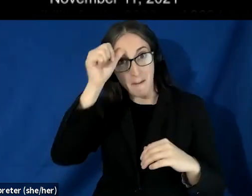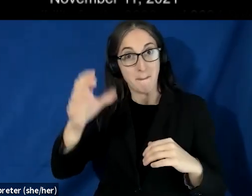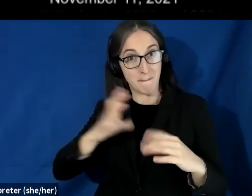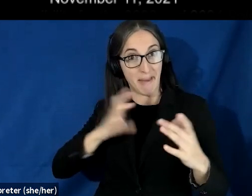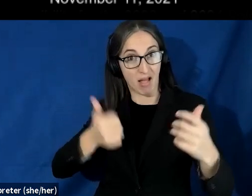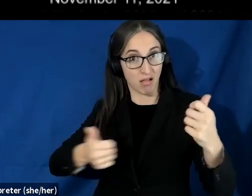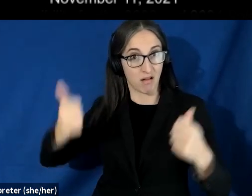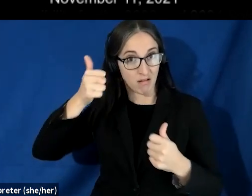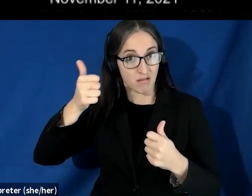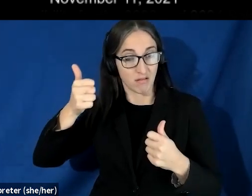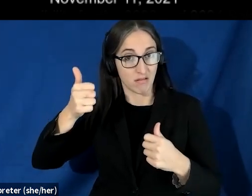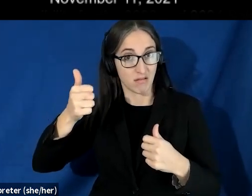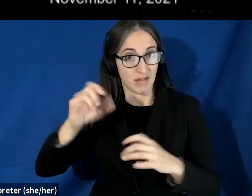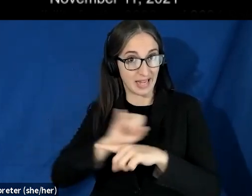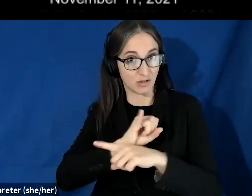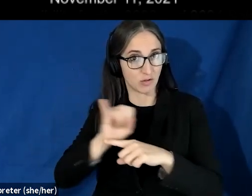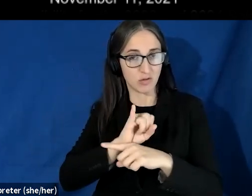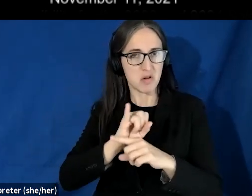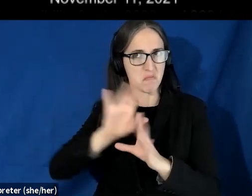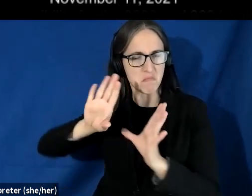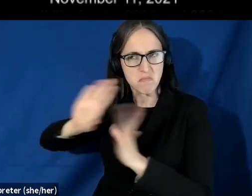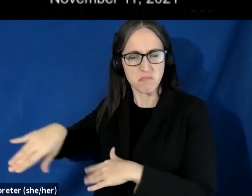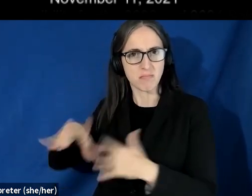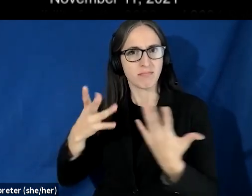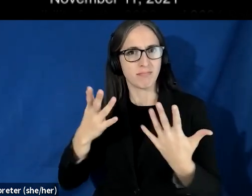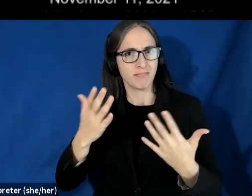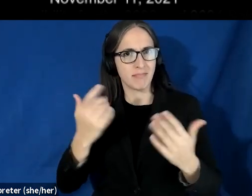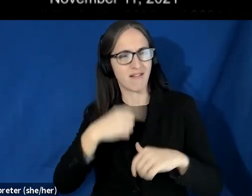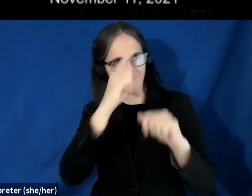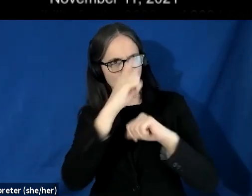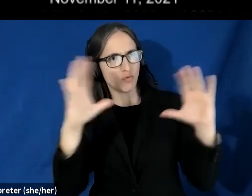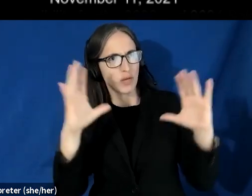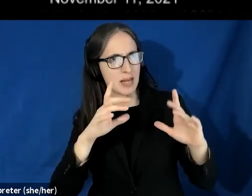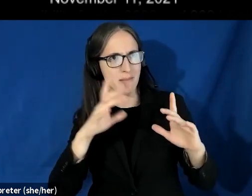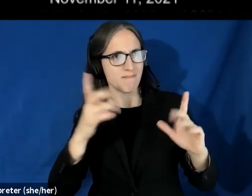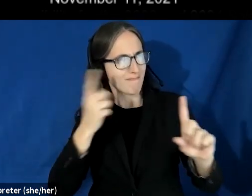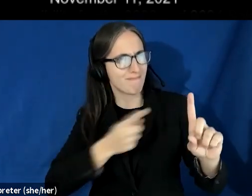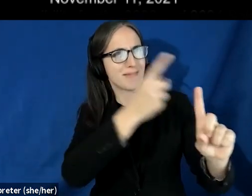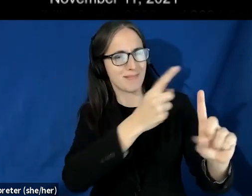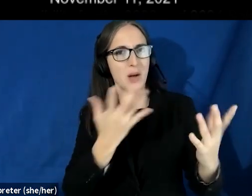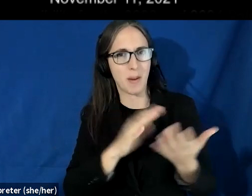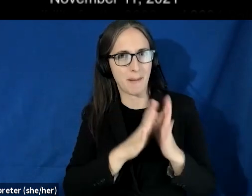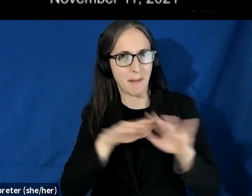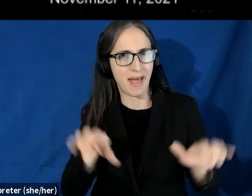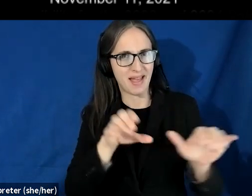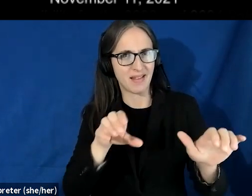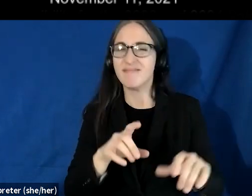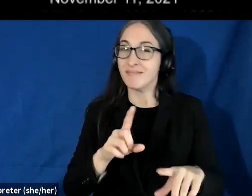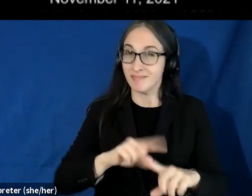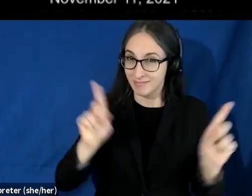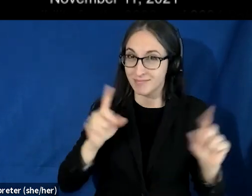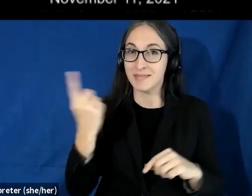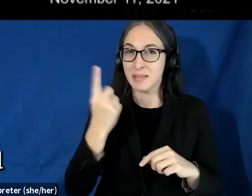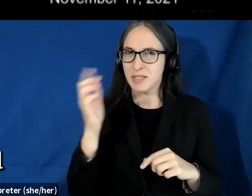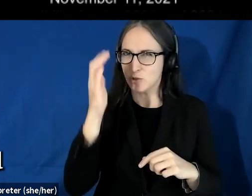to chase my dreams and be active as much as I can. But something really strange happened to me just 2 years ago while working